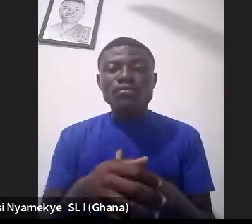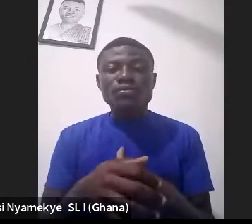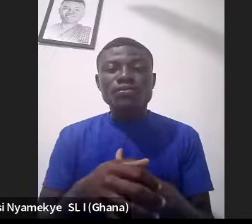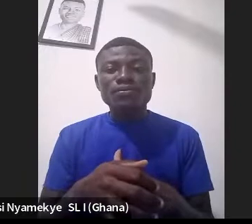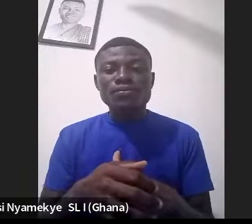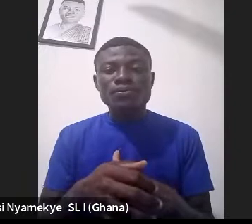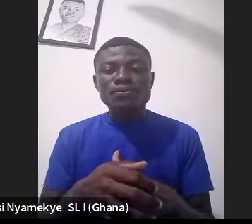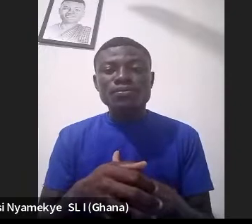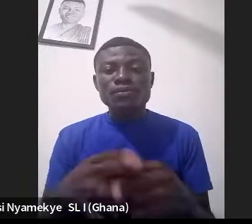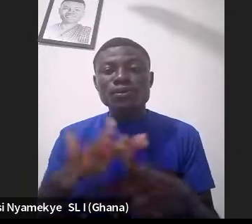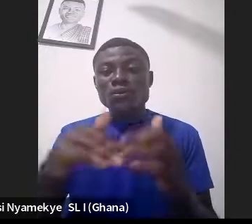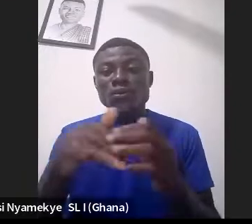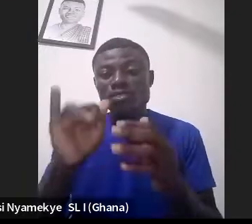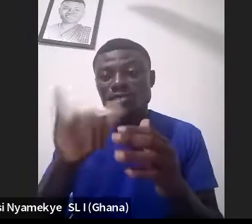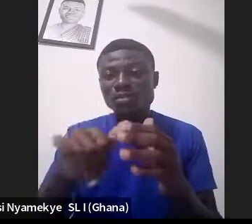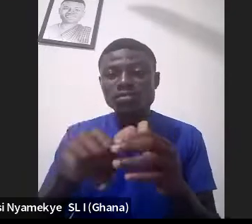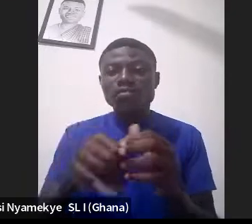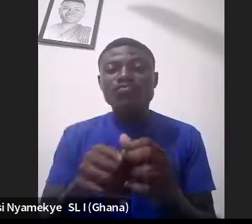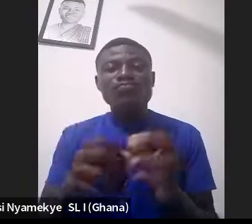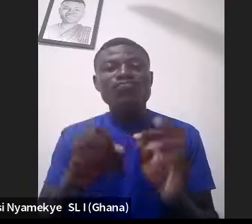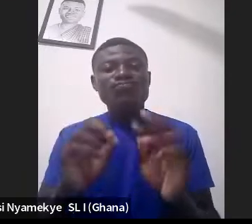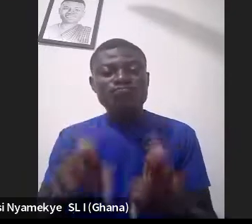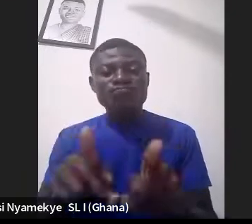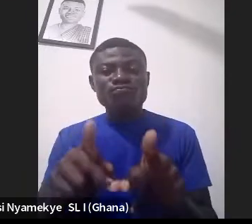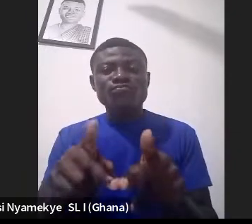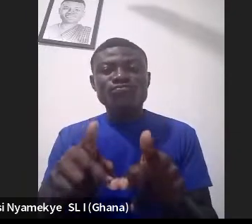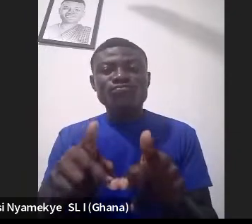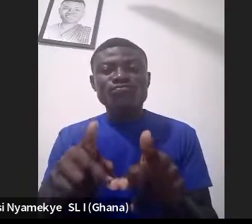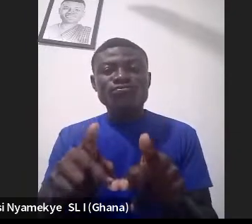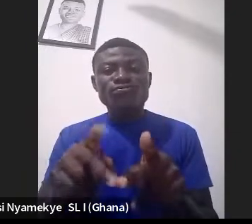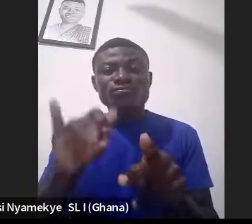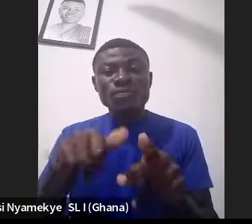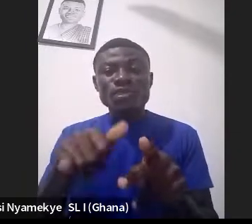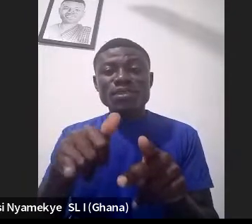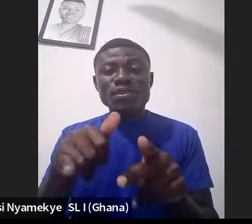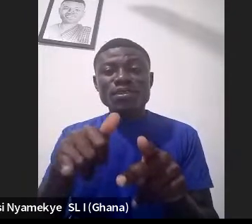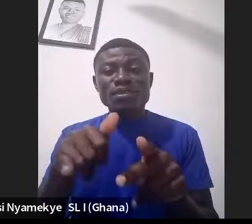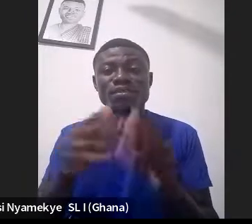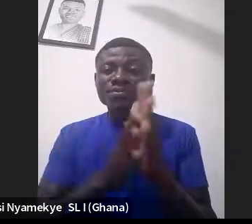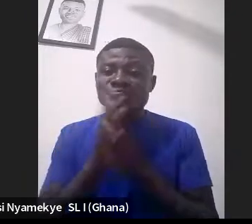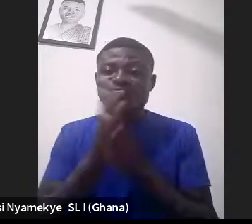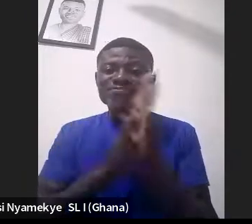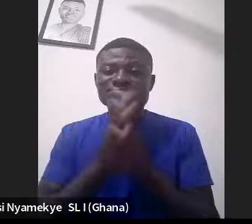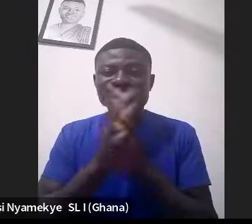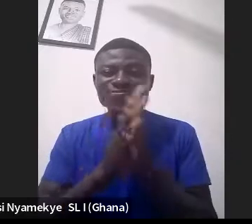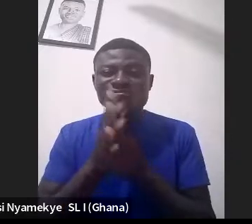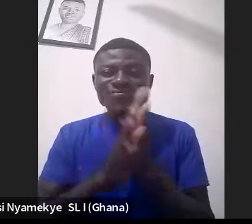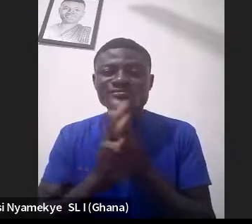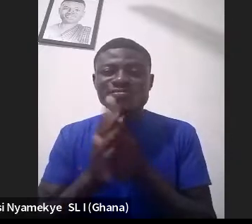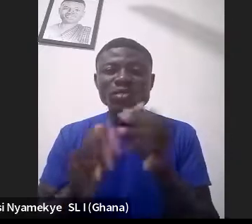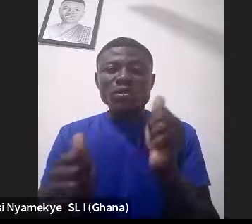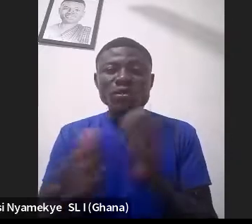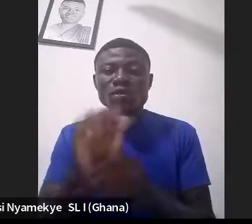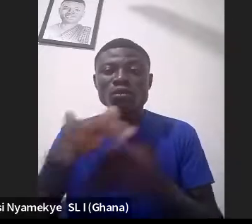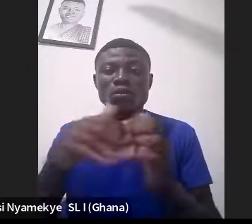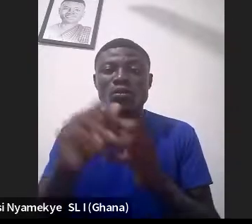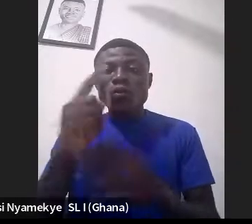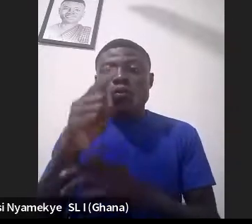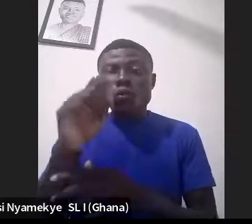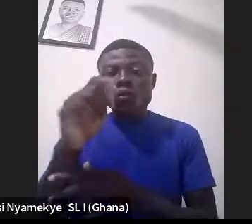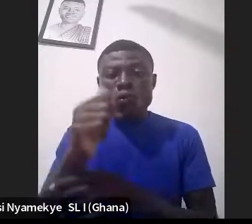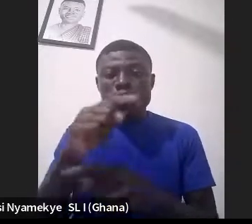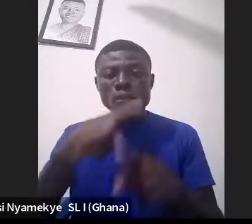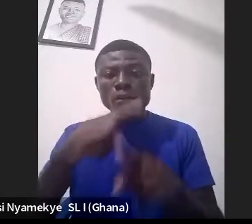well. Right. That sounds quite interesting, and must have been one hell of a journey. But was